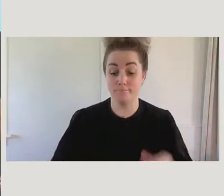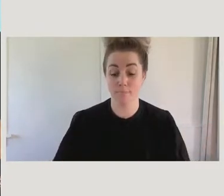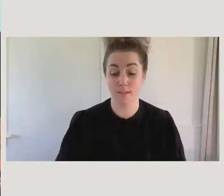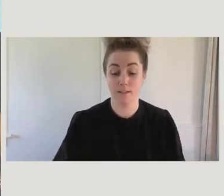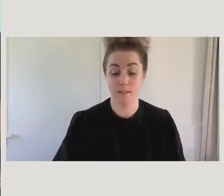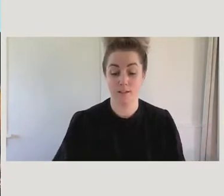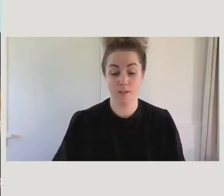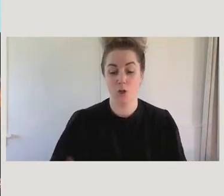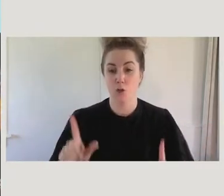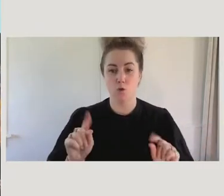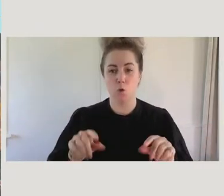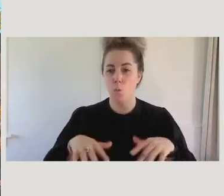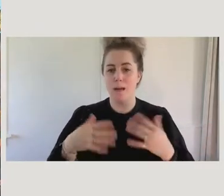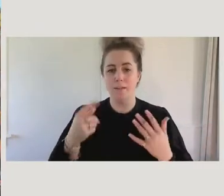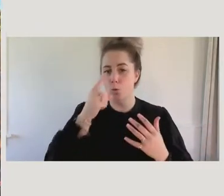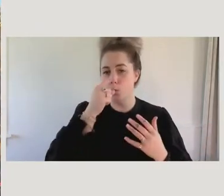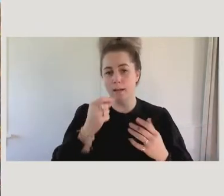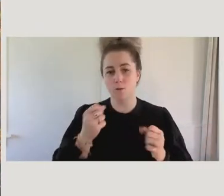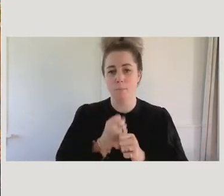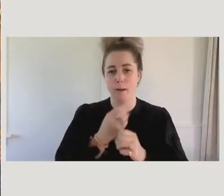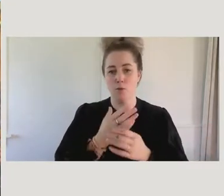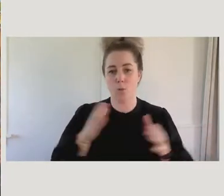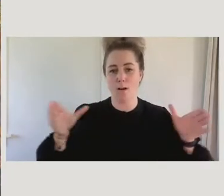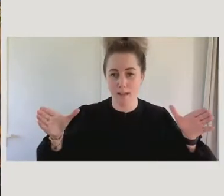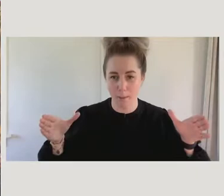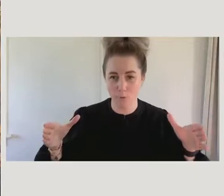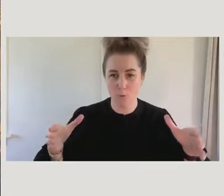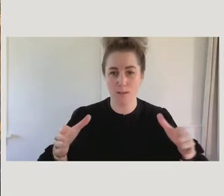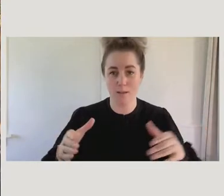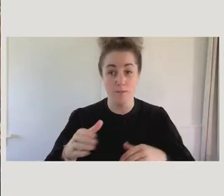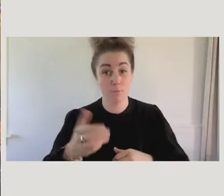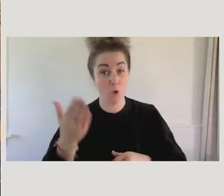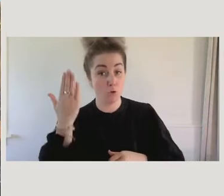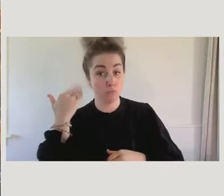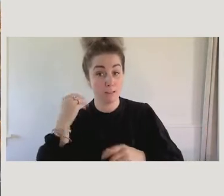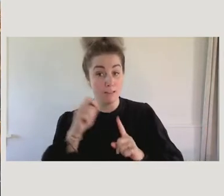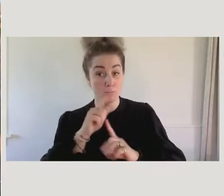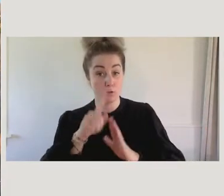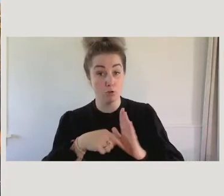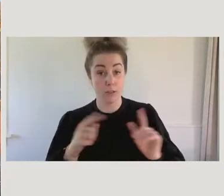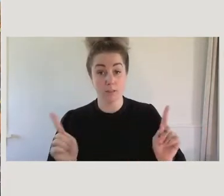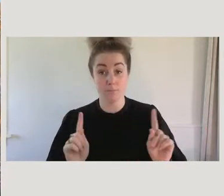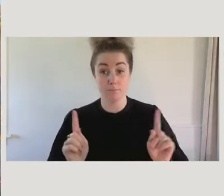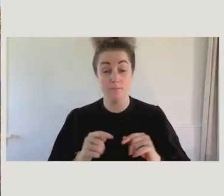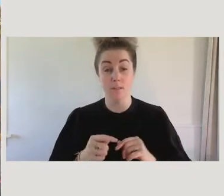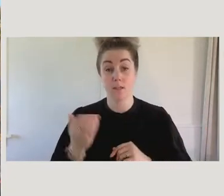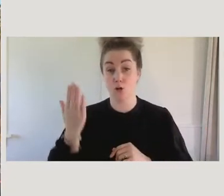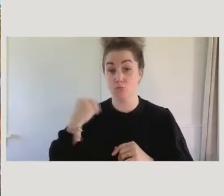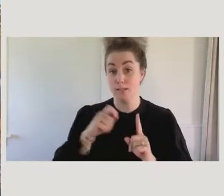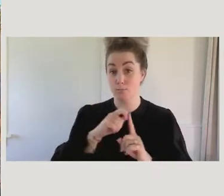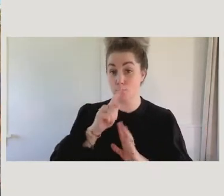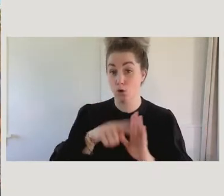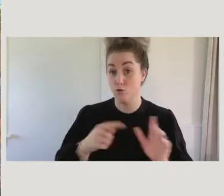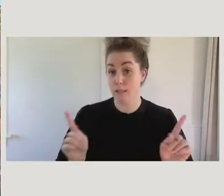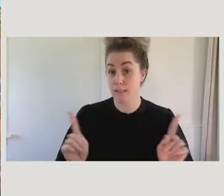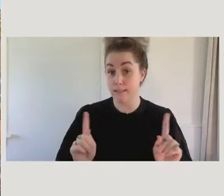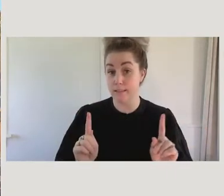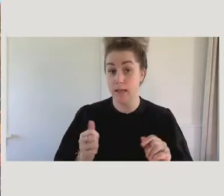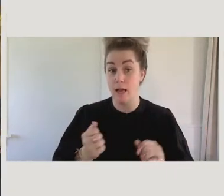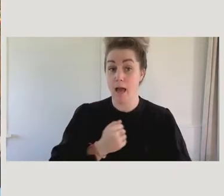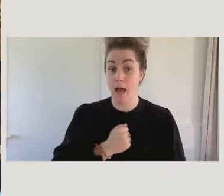whatever you can do to bring all of those things together and your latest project my latest project would have to be